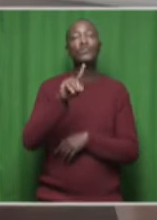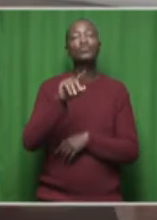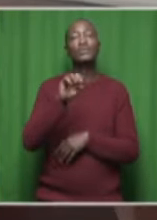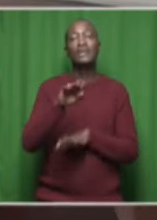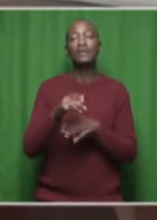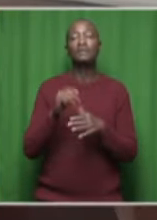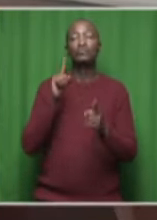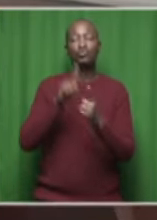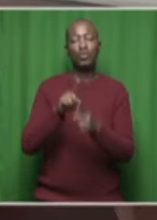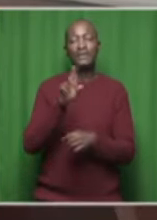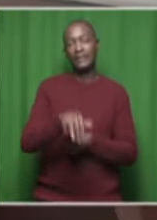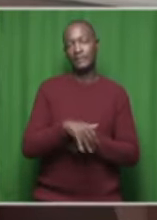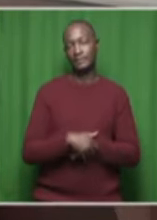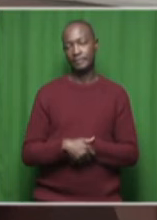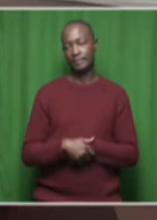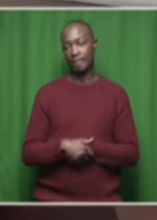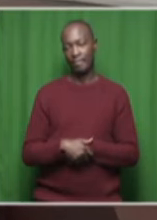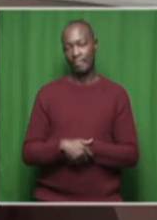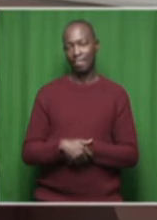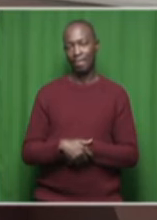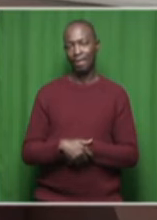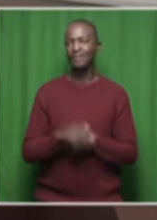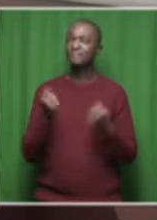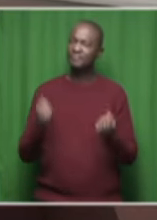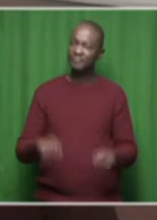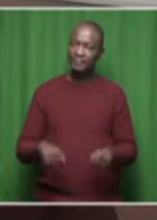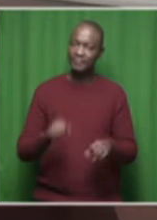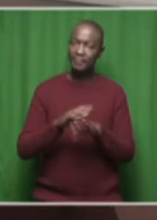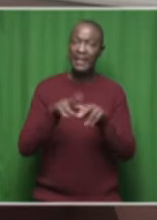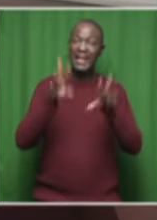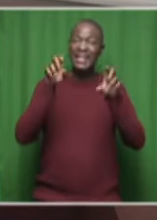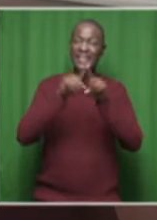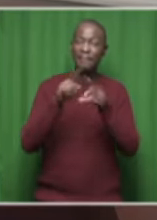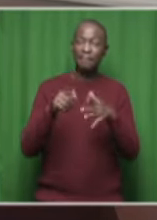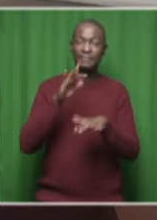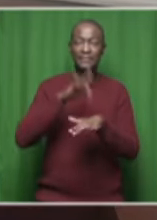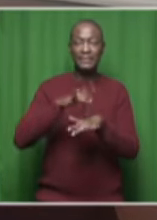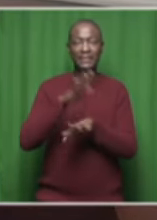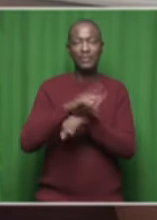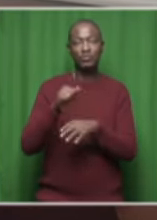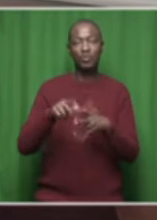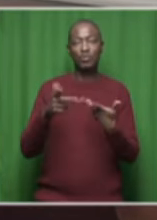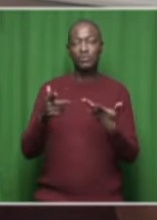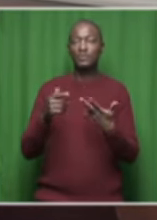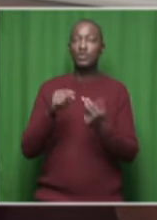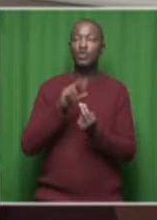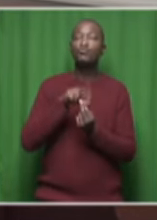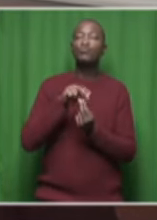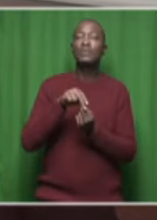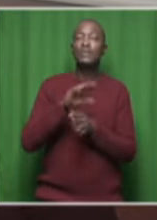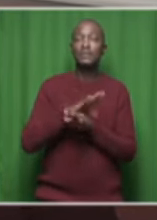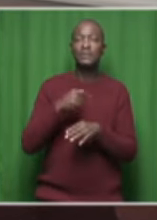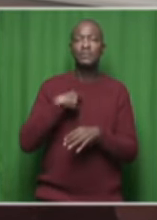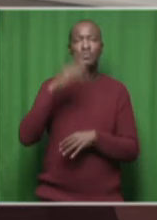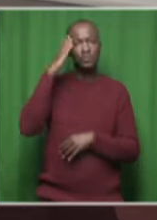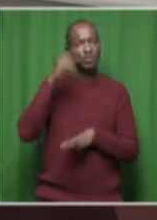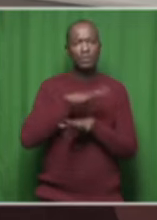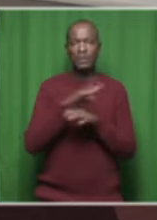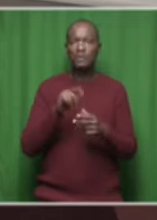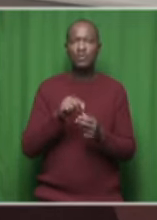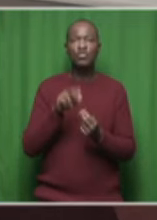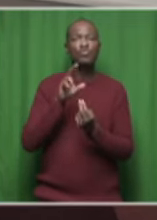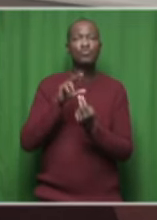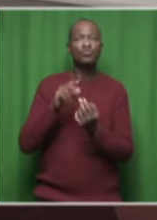Mm-hmm. And I mean, the theme touches on the issue of unity. And you and I know that there is no unity in South